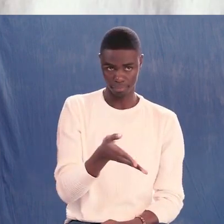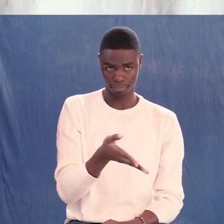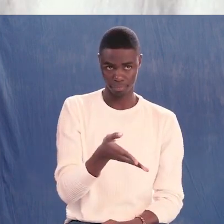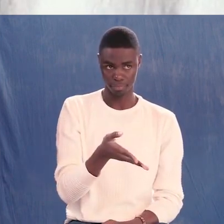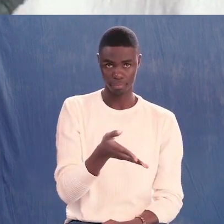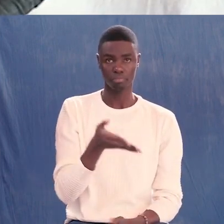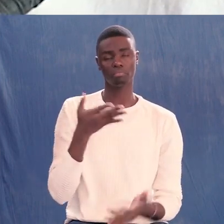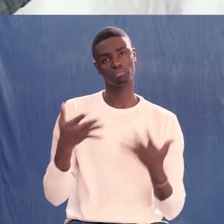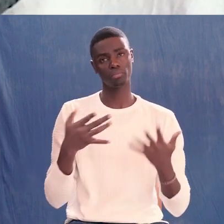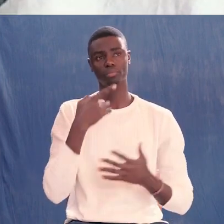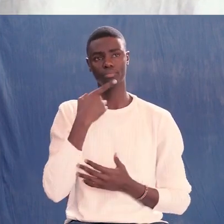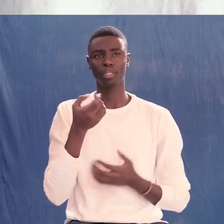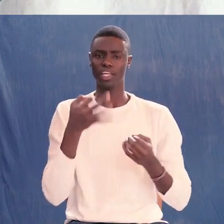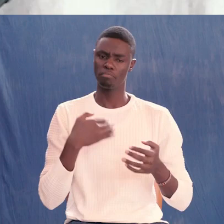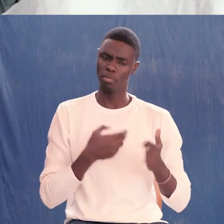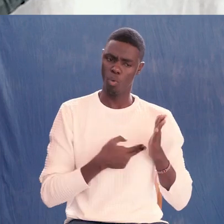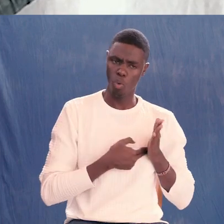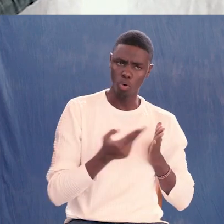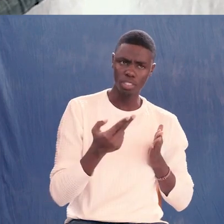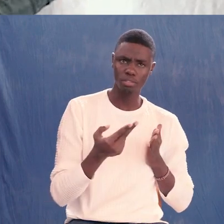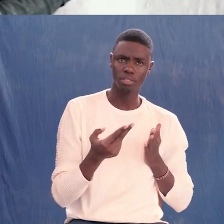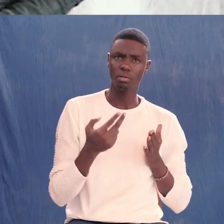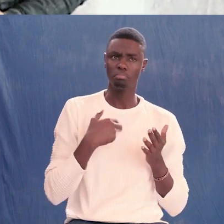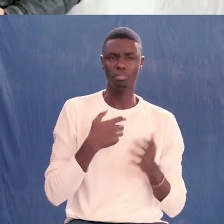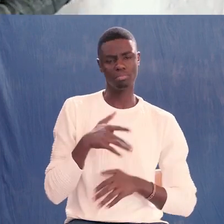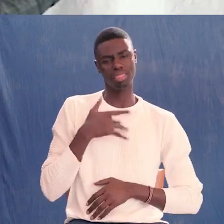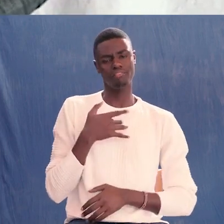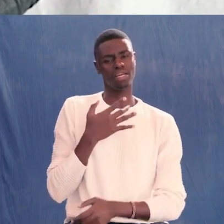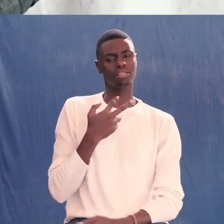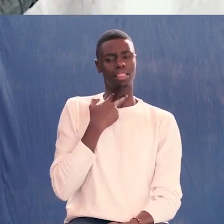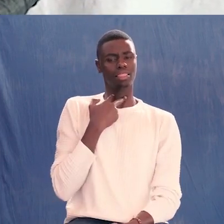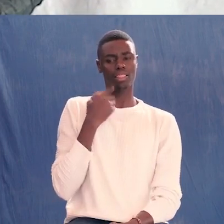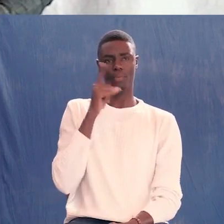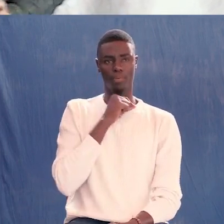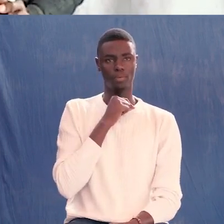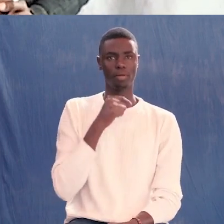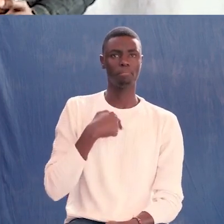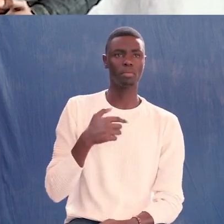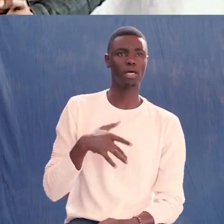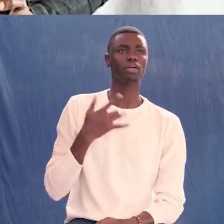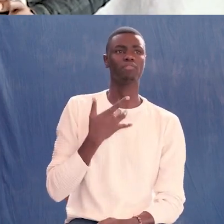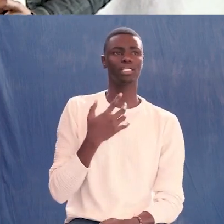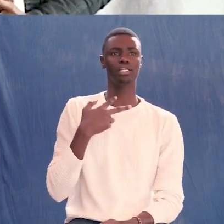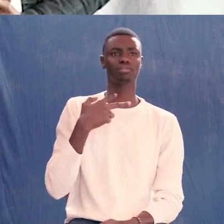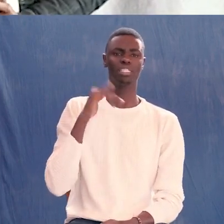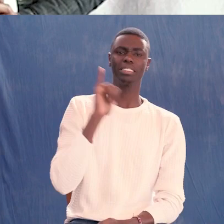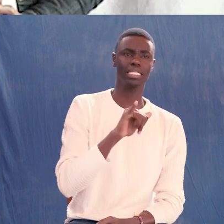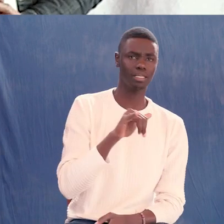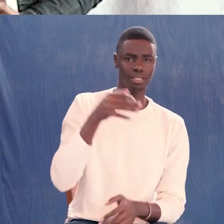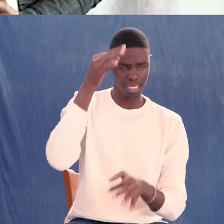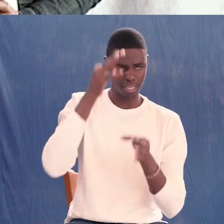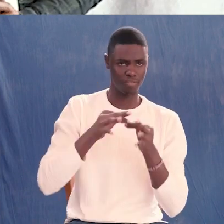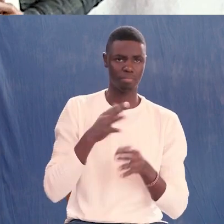and you'd say, hey, if I'm honest, I've kind of felt stagnant. I felt like I've plateaued in my faith.